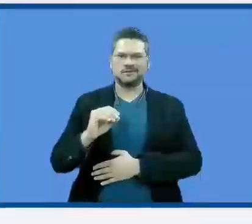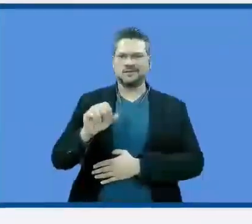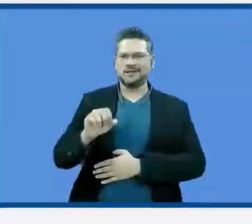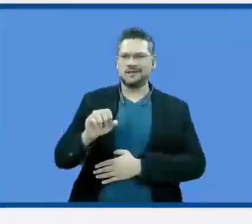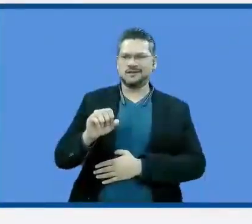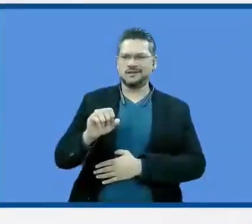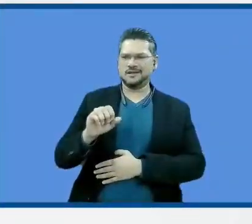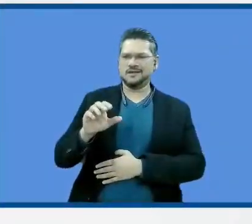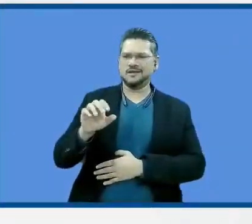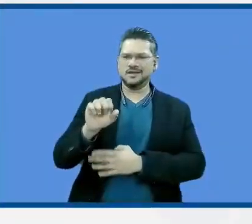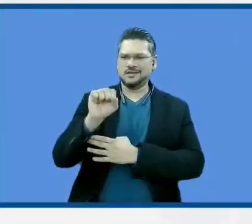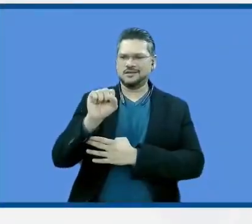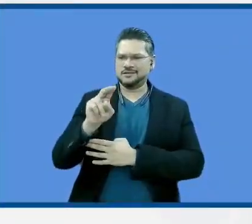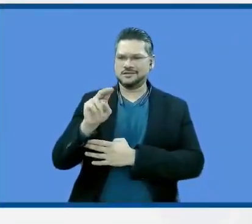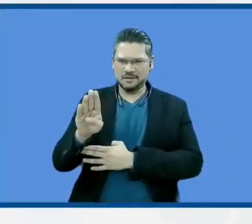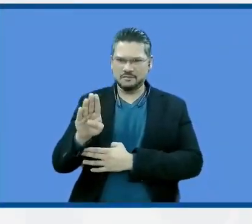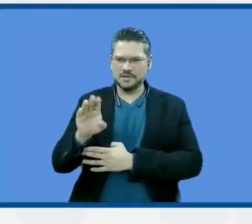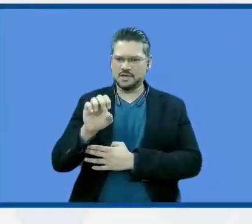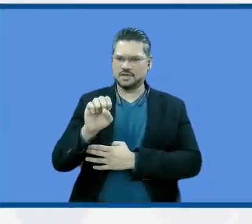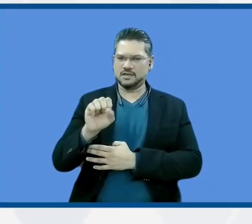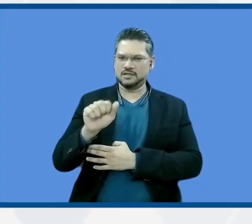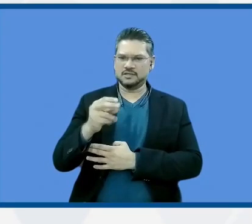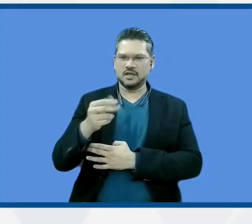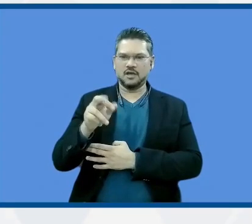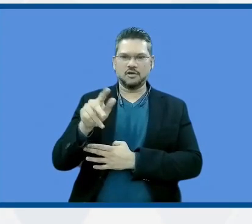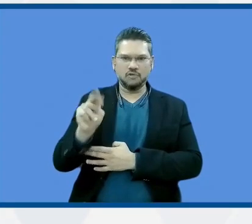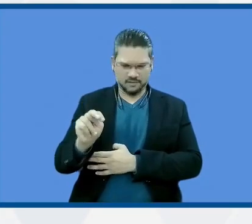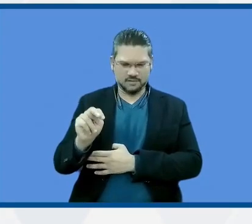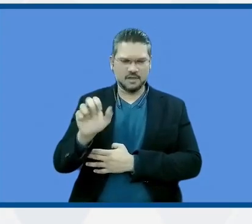and the Pacific. So that's most of the world.